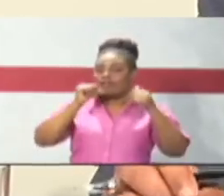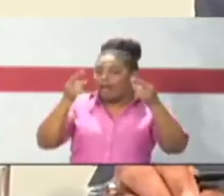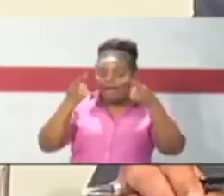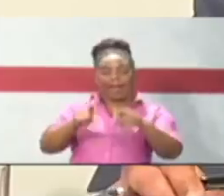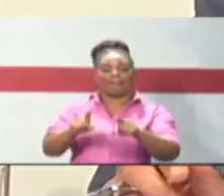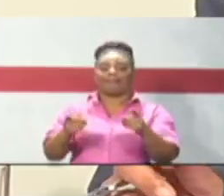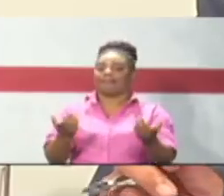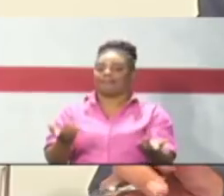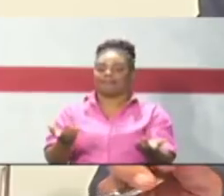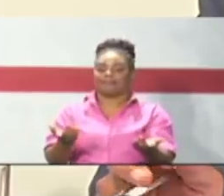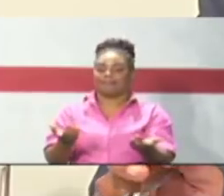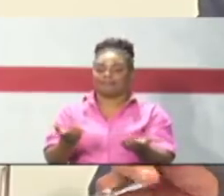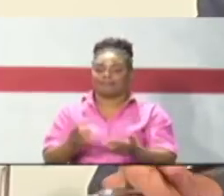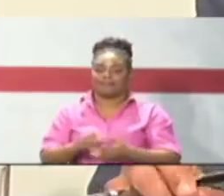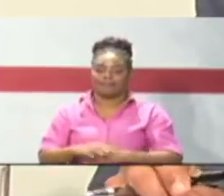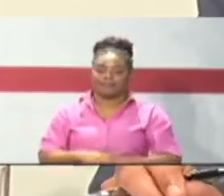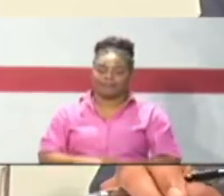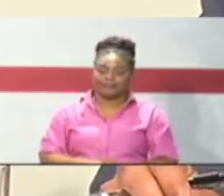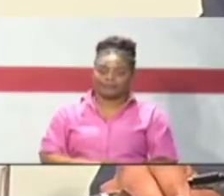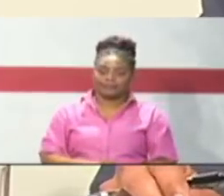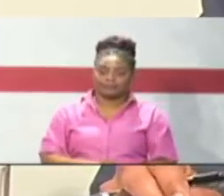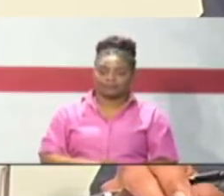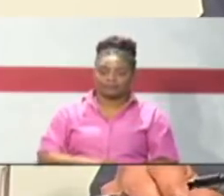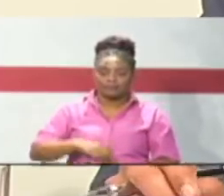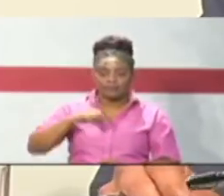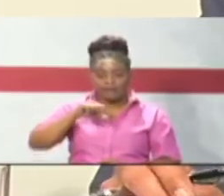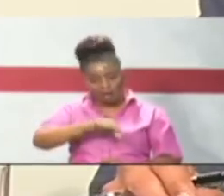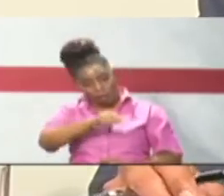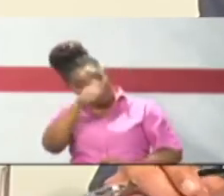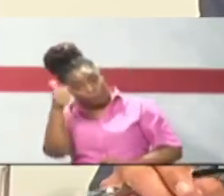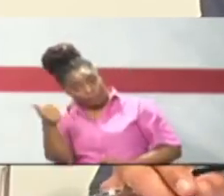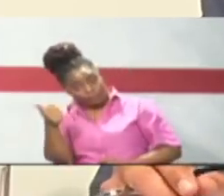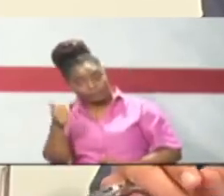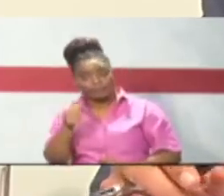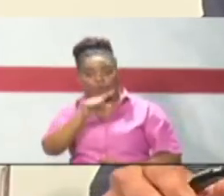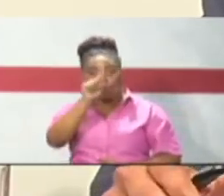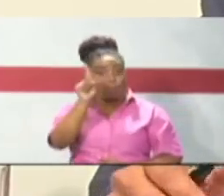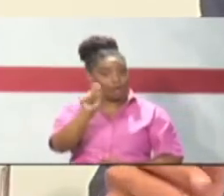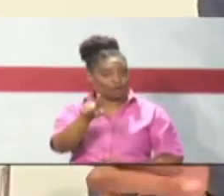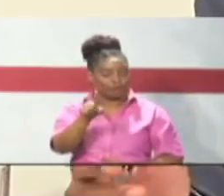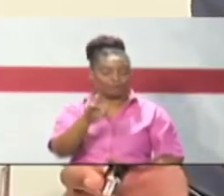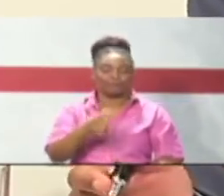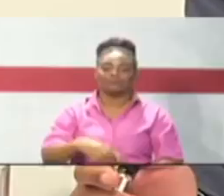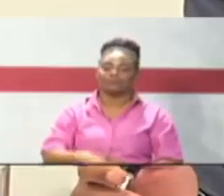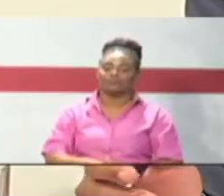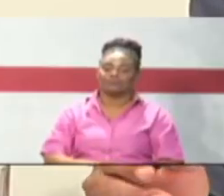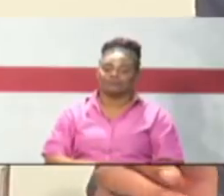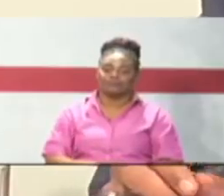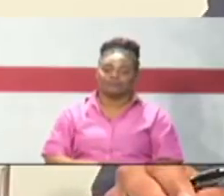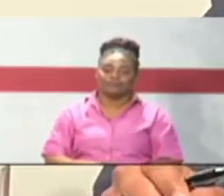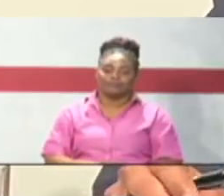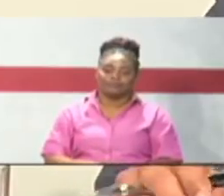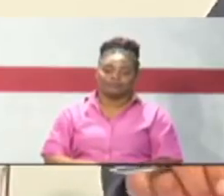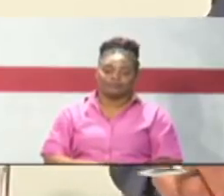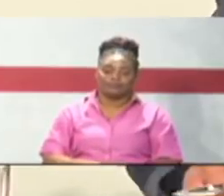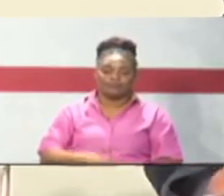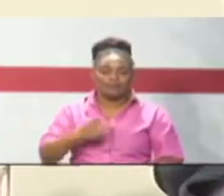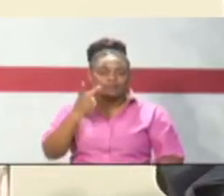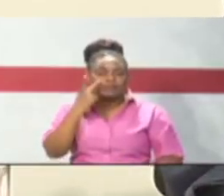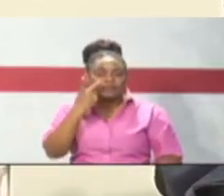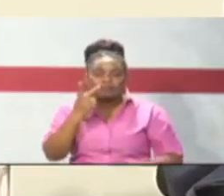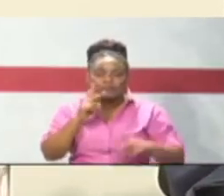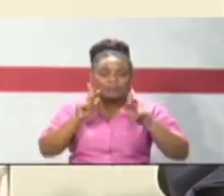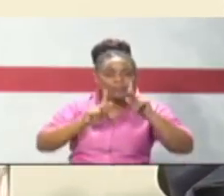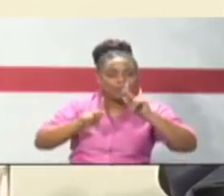claim. On the other claim that you are making, again, we are hearing these claims and we check out all